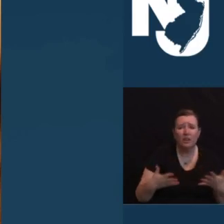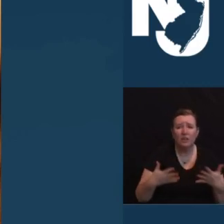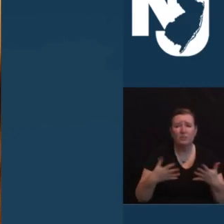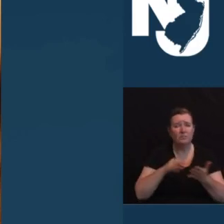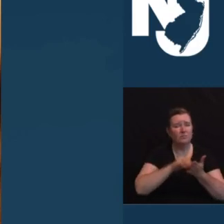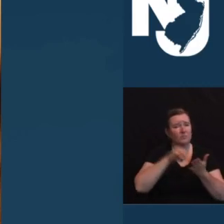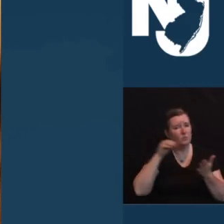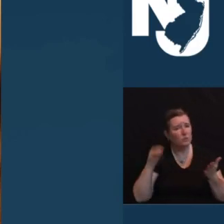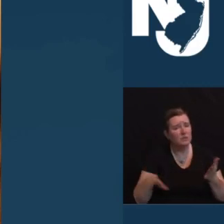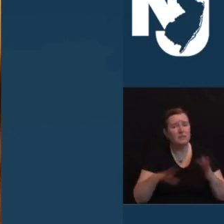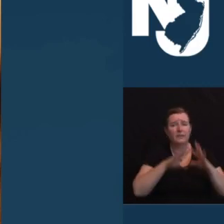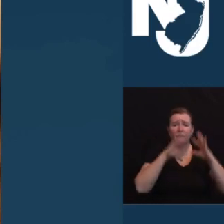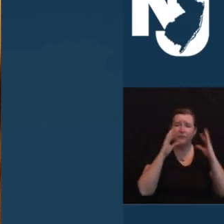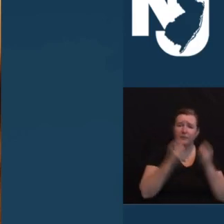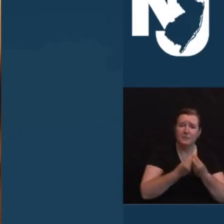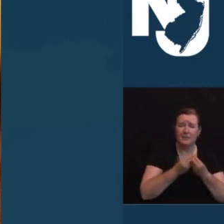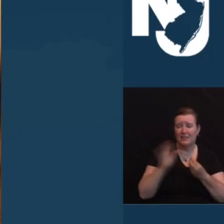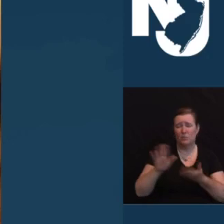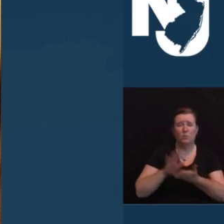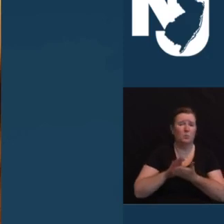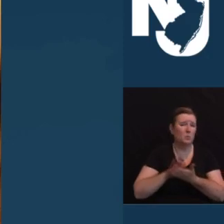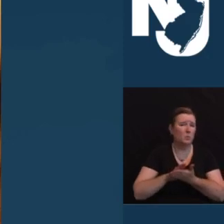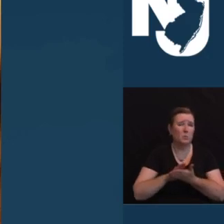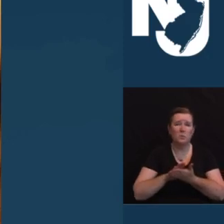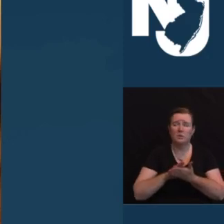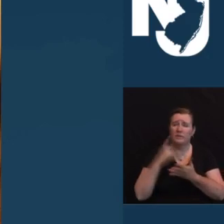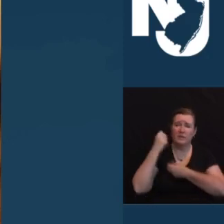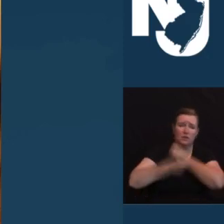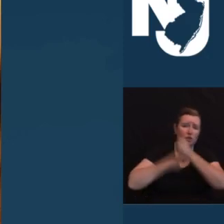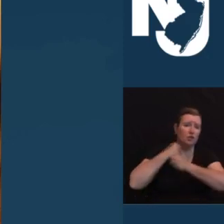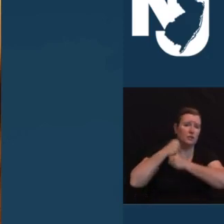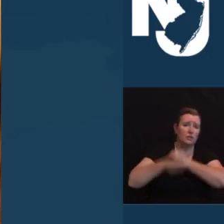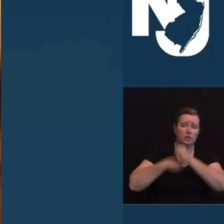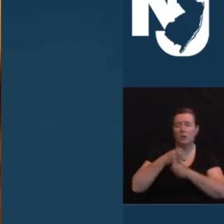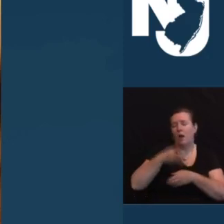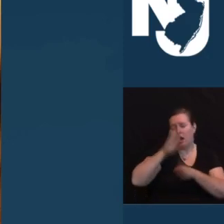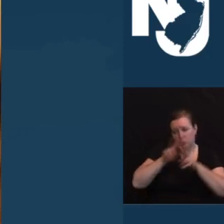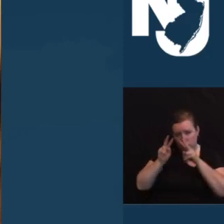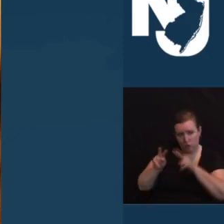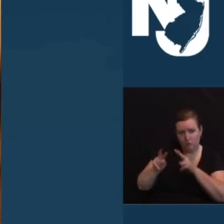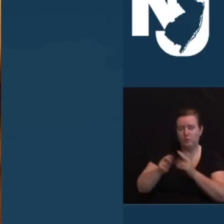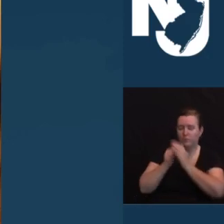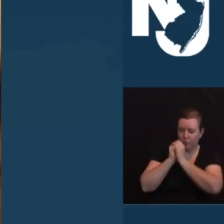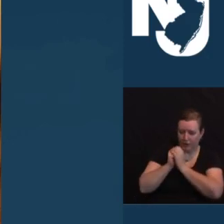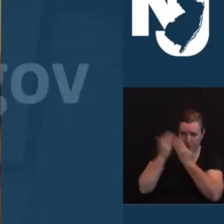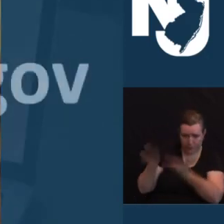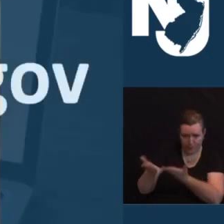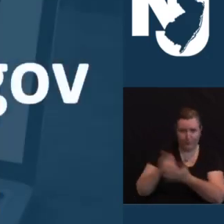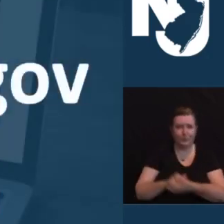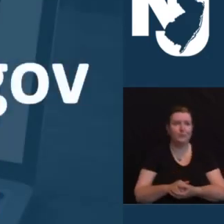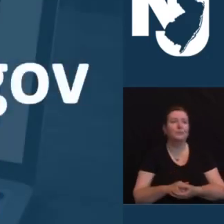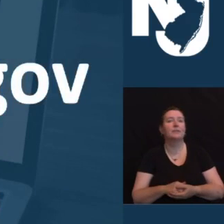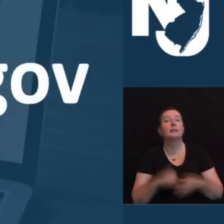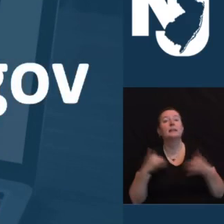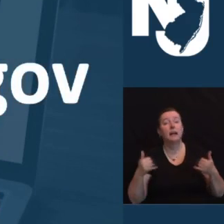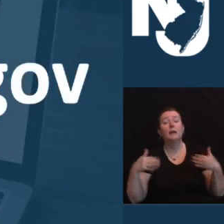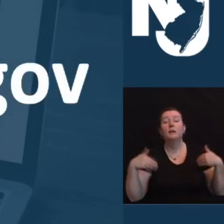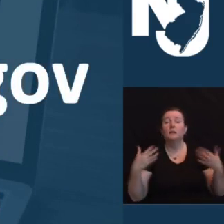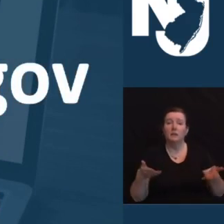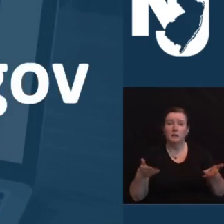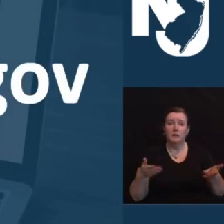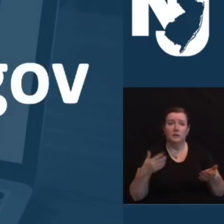Hasbrook Heights. May God bless him, watch over him, his memory, and his family. And may God bless the families of every